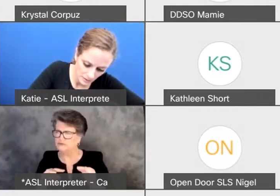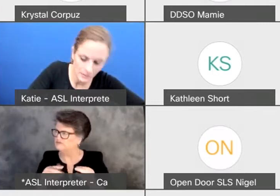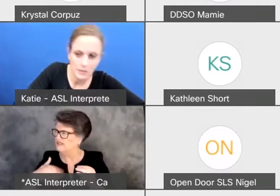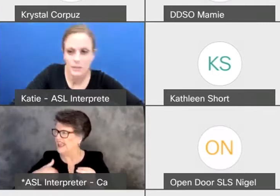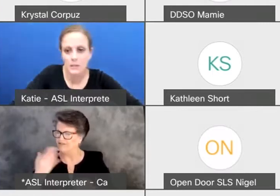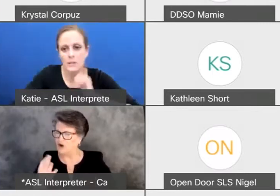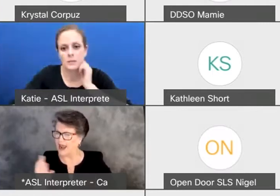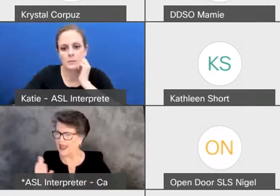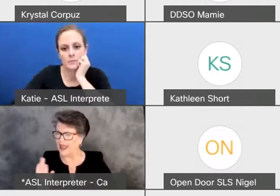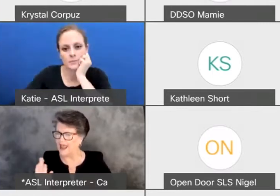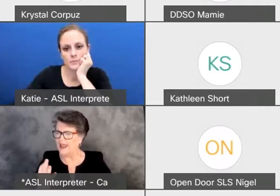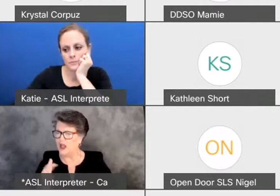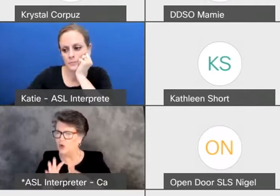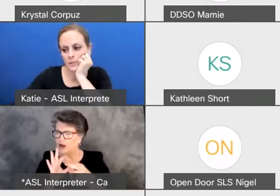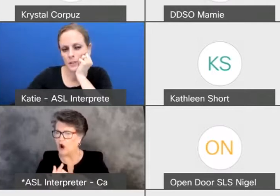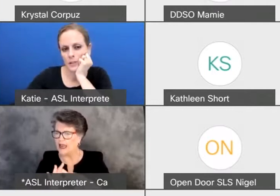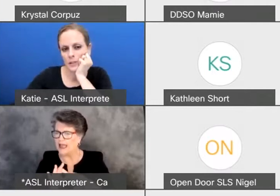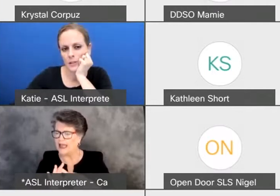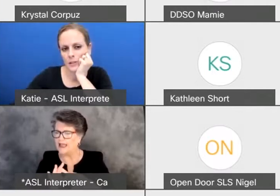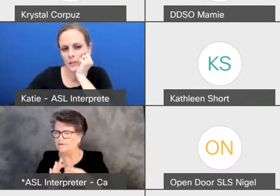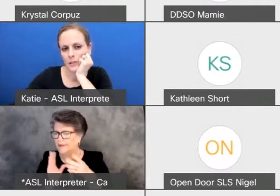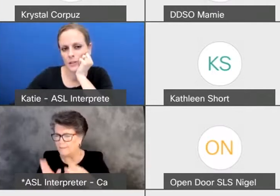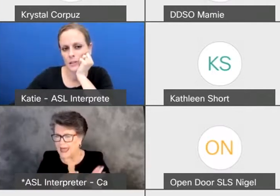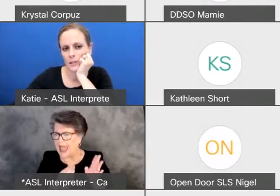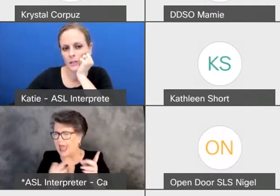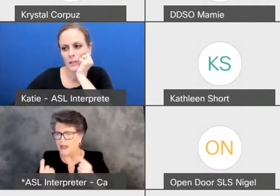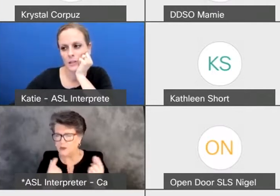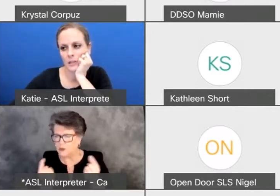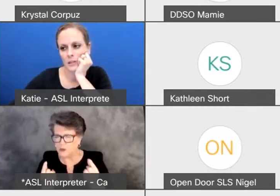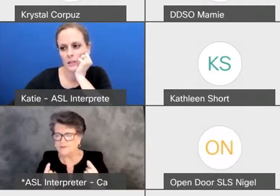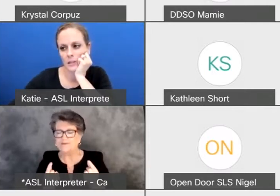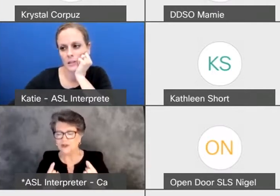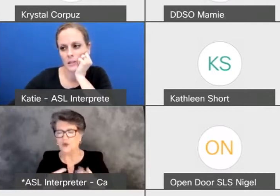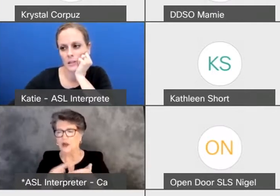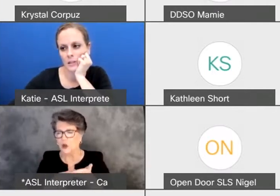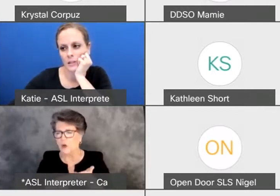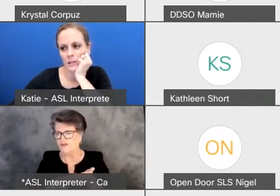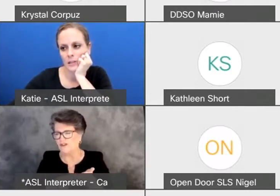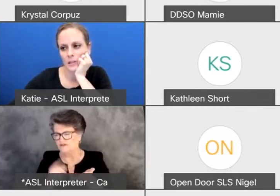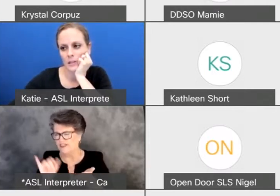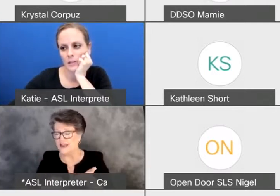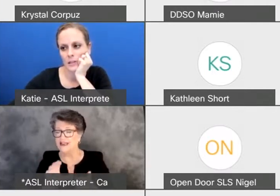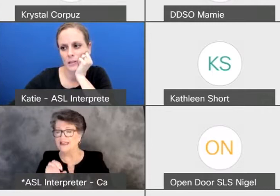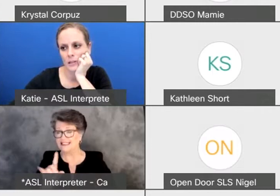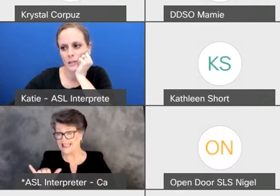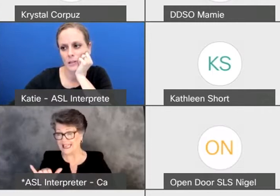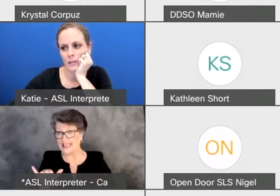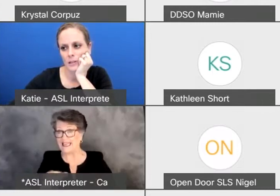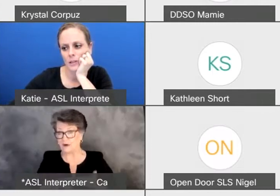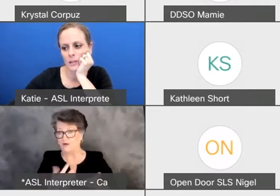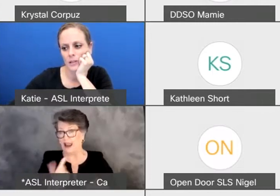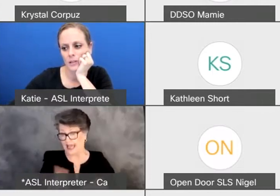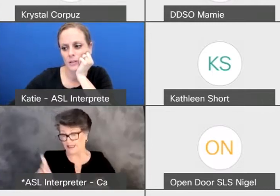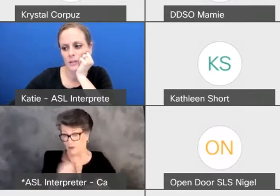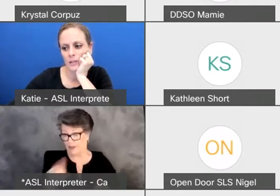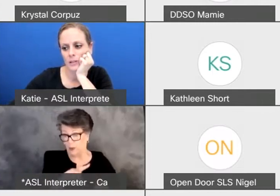believe, regarding kind of what the plan was going to be here. And so we're going to go over some of that stuff. Cindy went over it last week with you all,